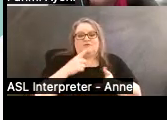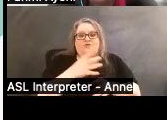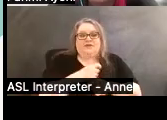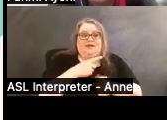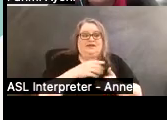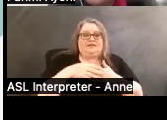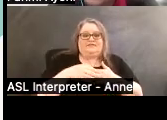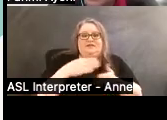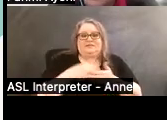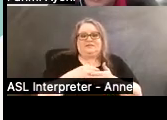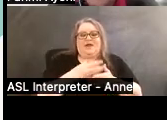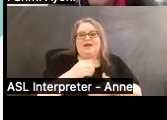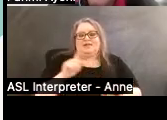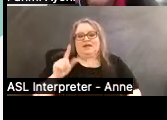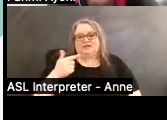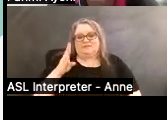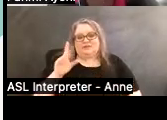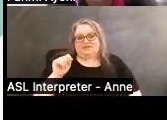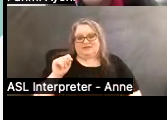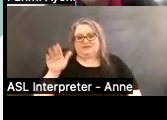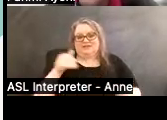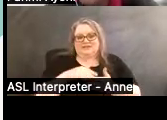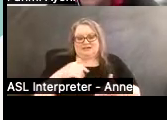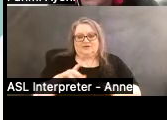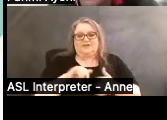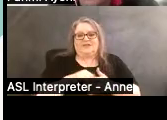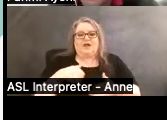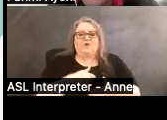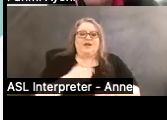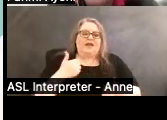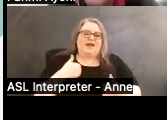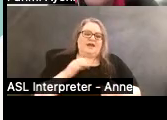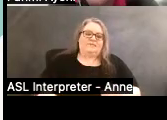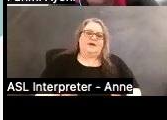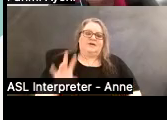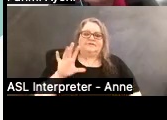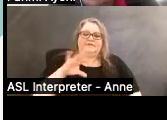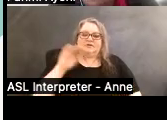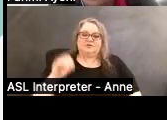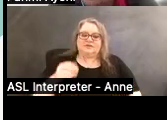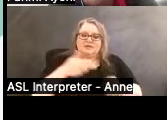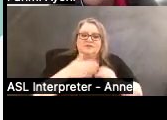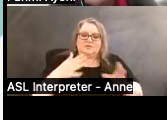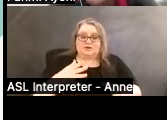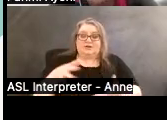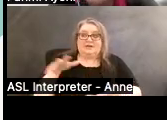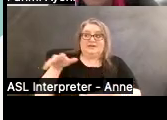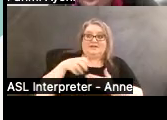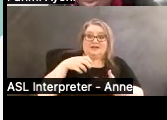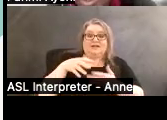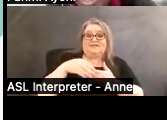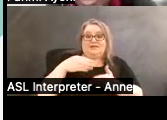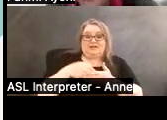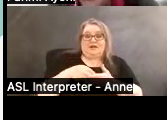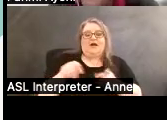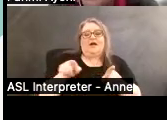the LGBT Center did just that. We had about 75% of the participants who received flexible funding